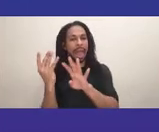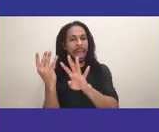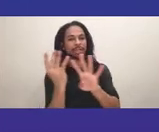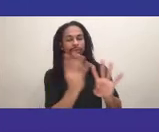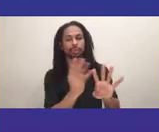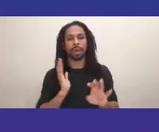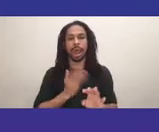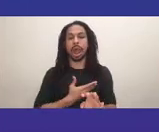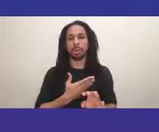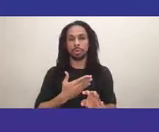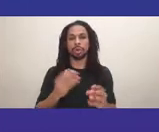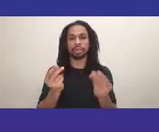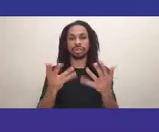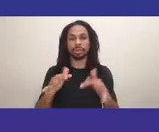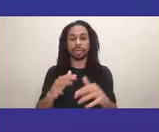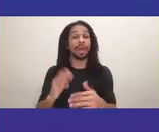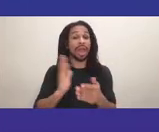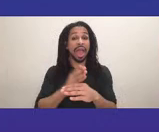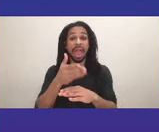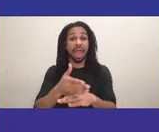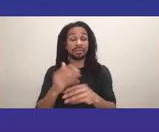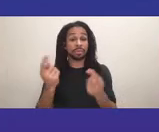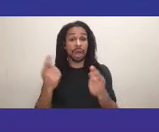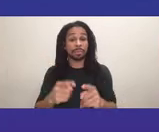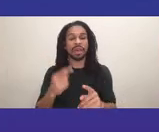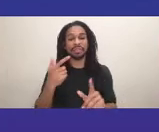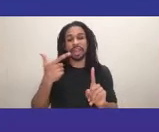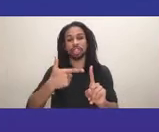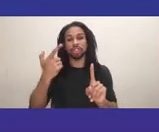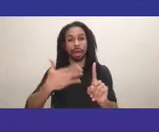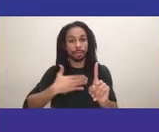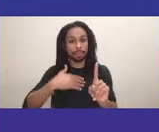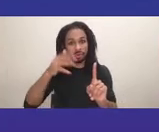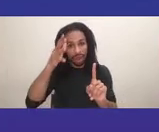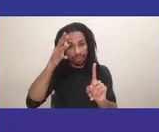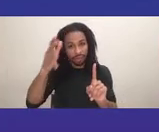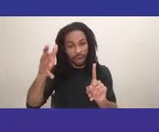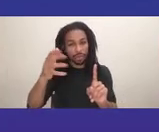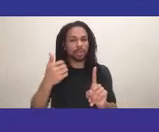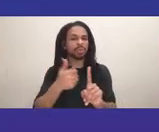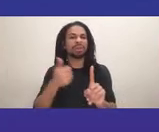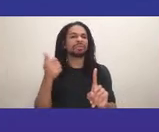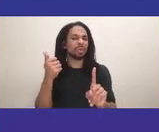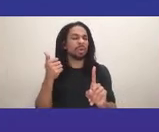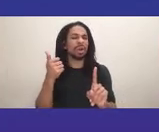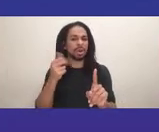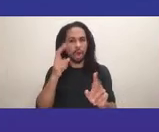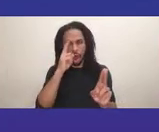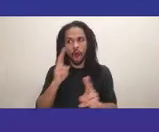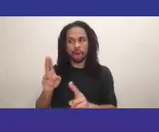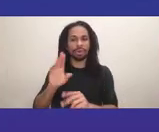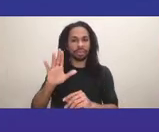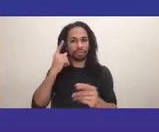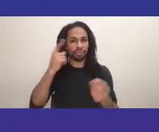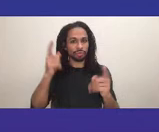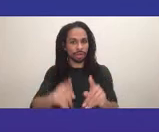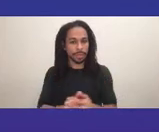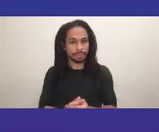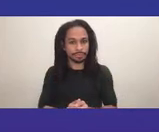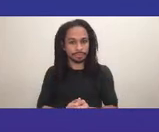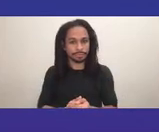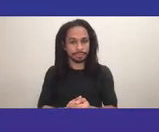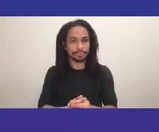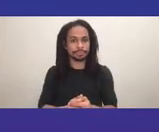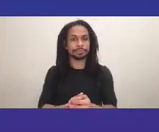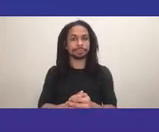They later shot my grandfather to avoid honoring their side of the treaty. I am a descendant of the